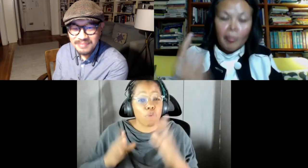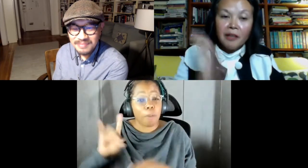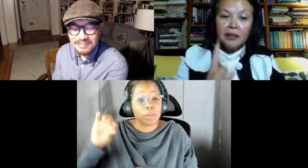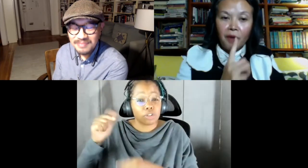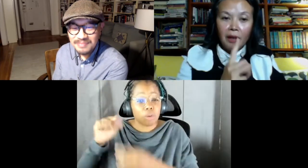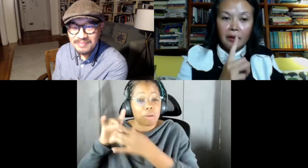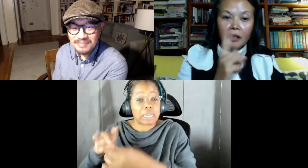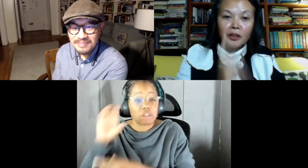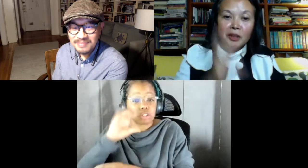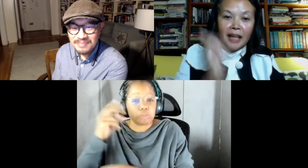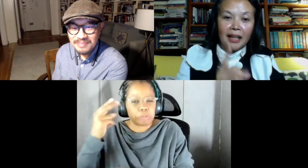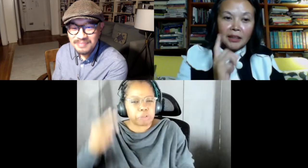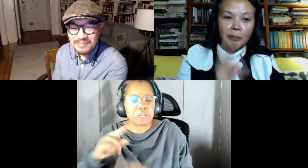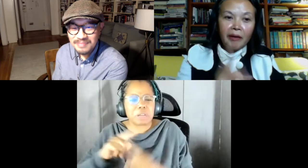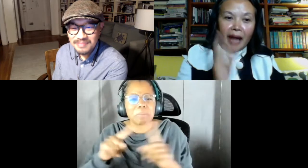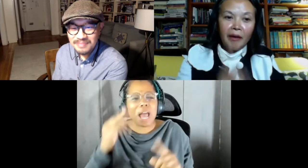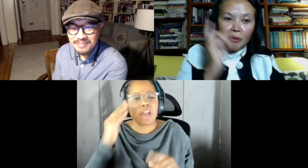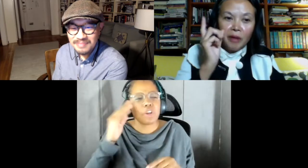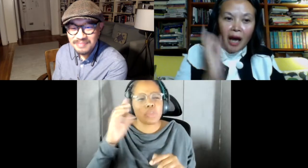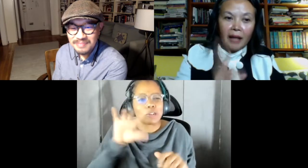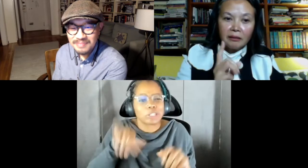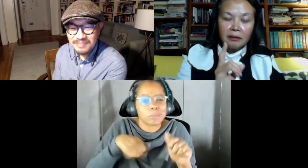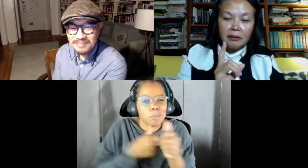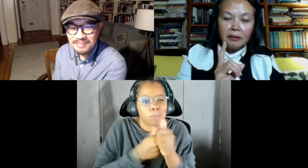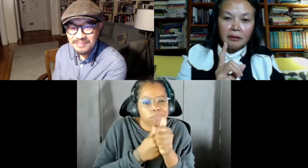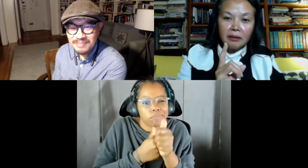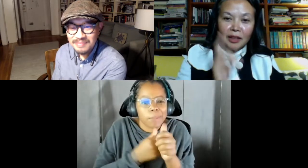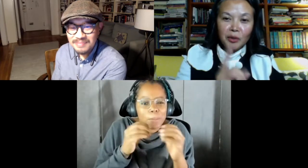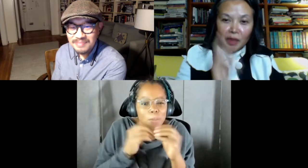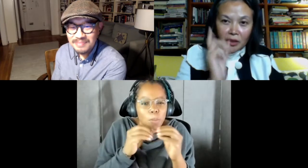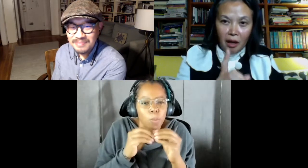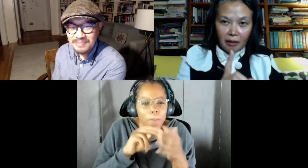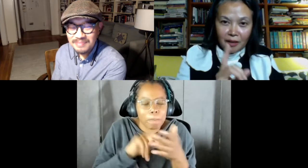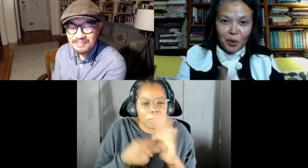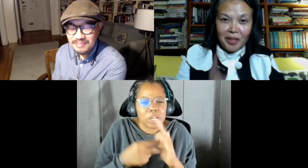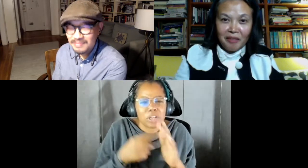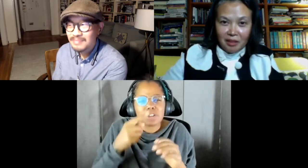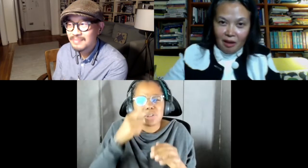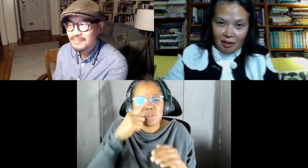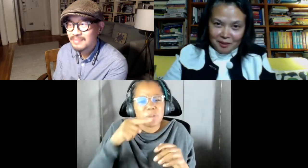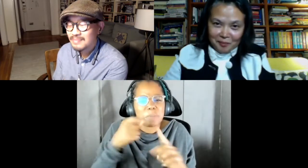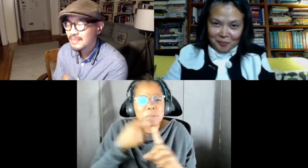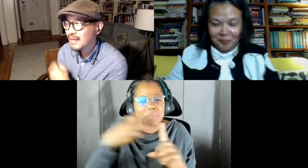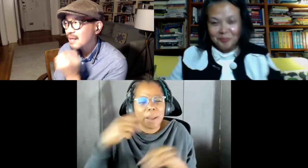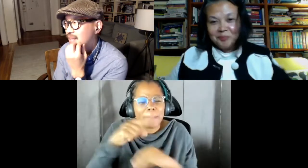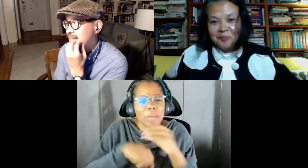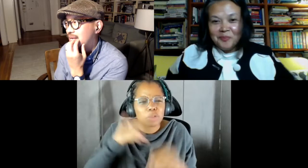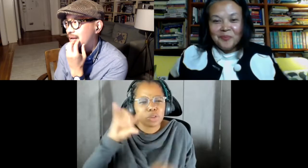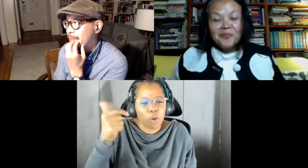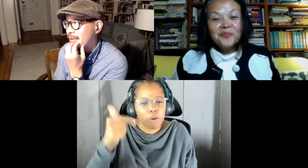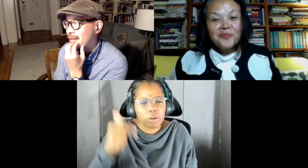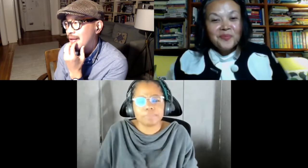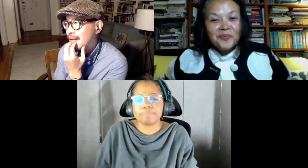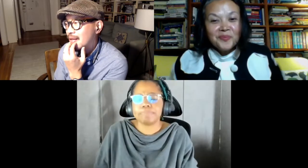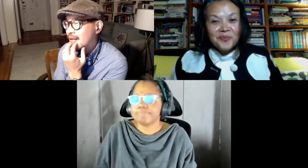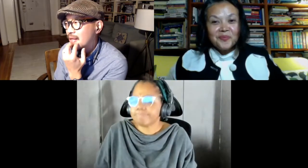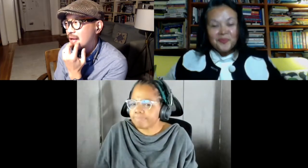it. First of all, could you tell us about how you got into the dog, the story of the